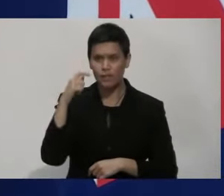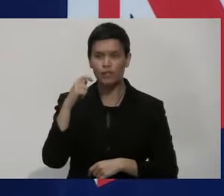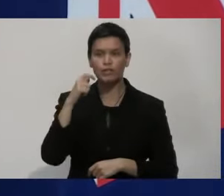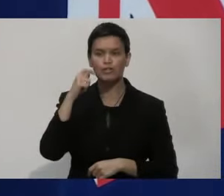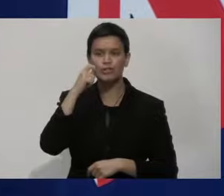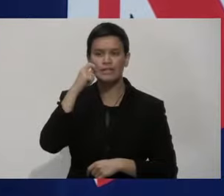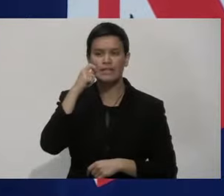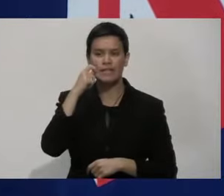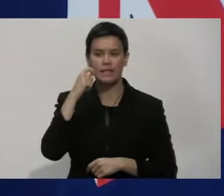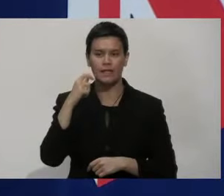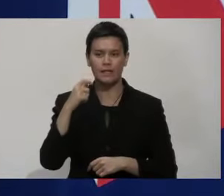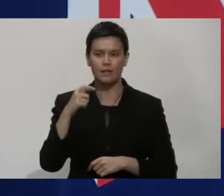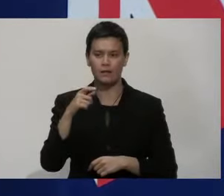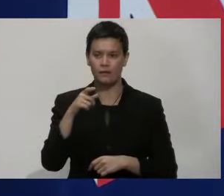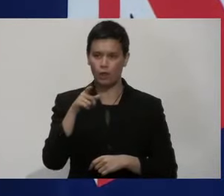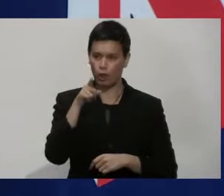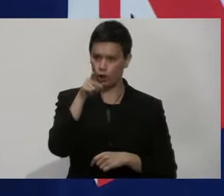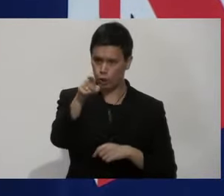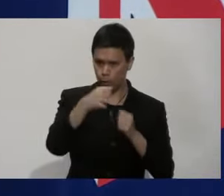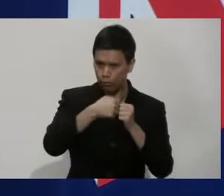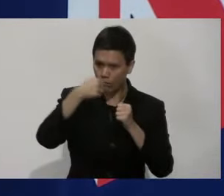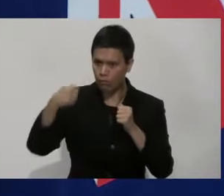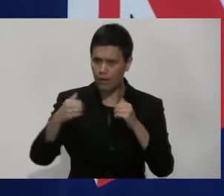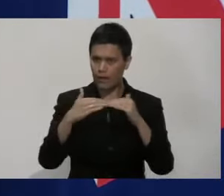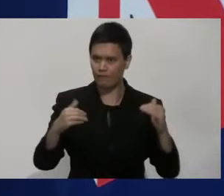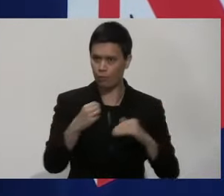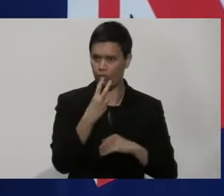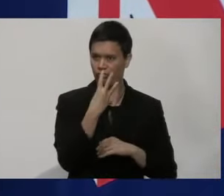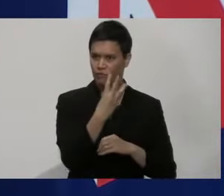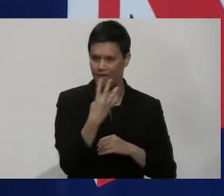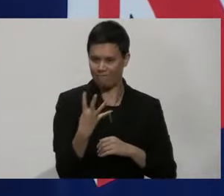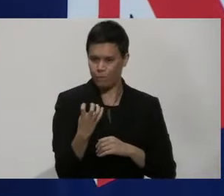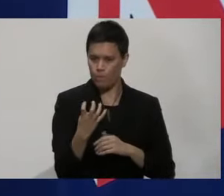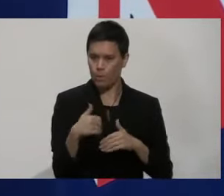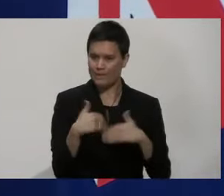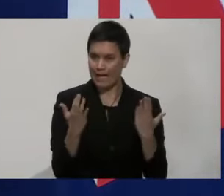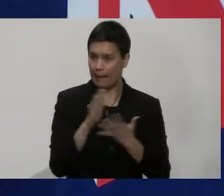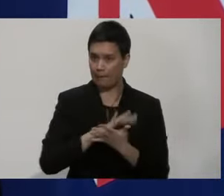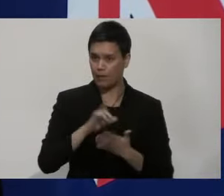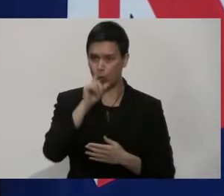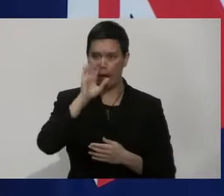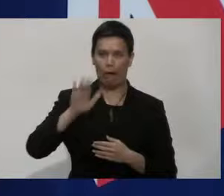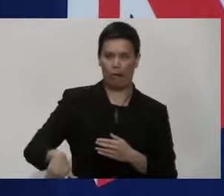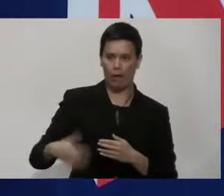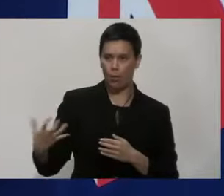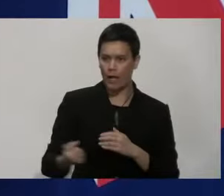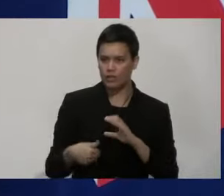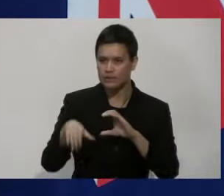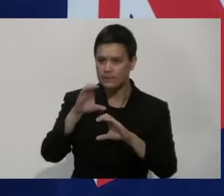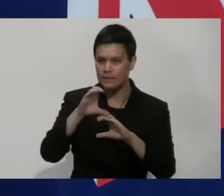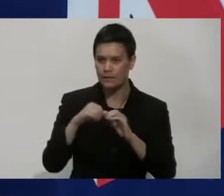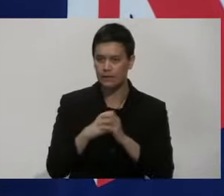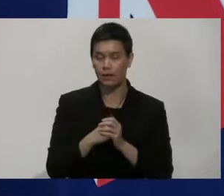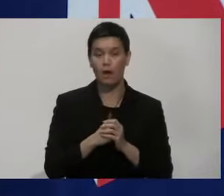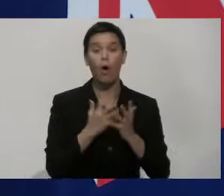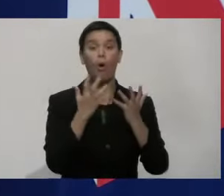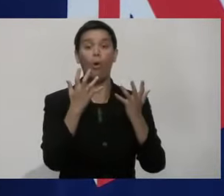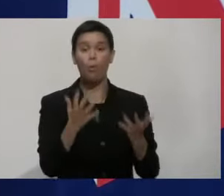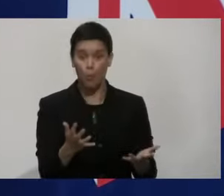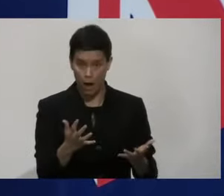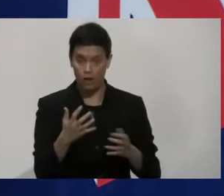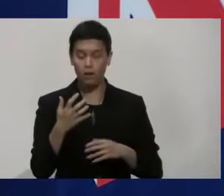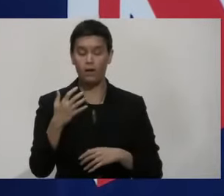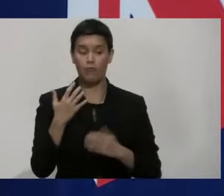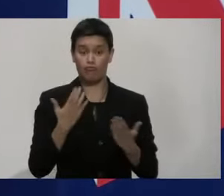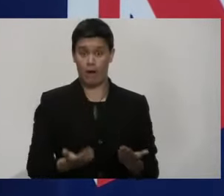4 days and you're not just extending the Keeping wage in mind that the wage subsidy was, the extension was due to lift roughly on Wednesday midnight. Now